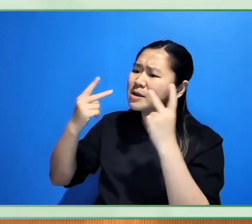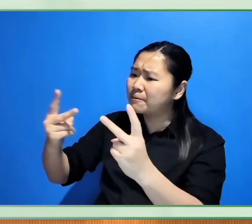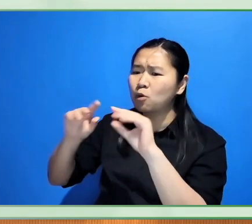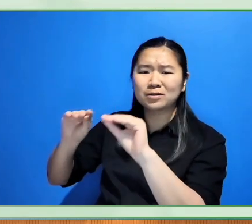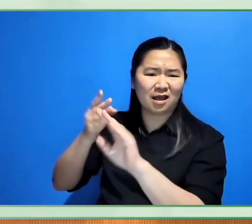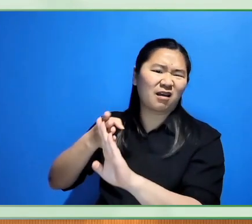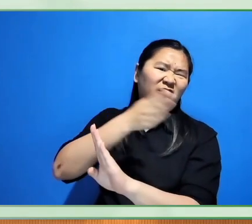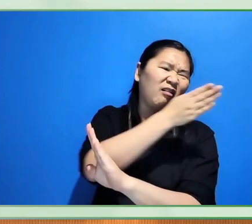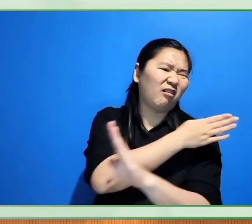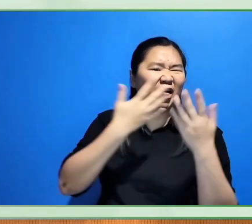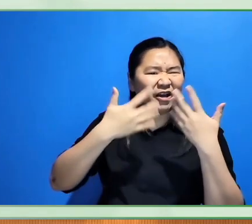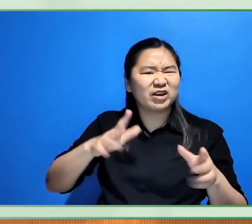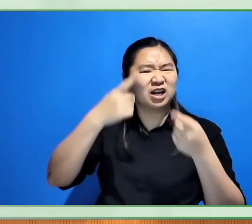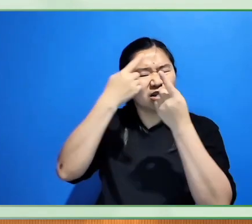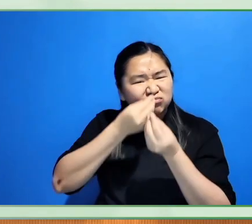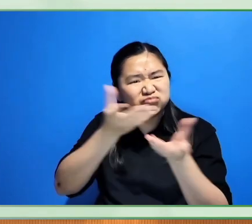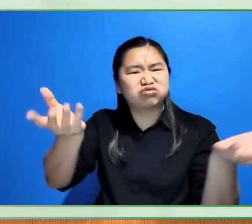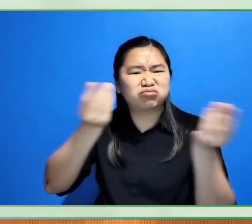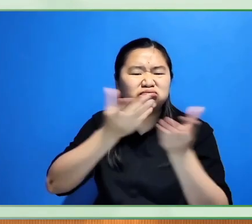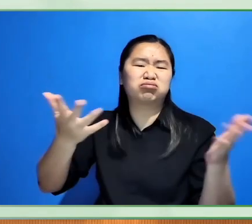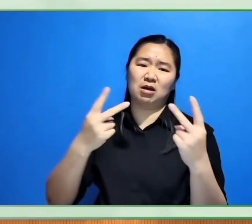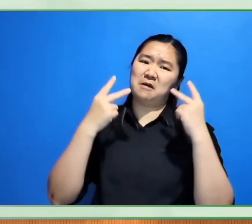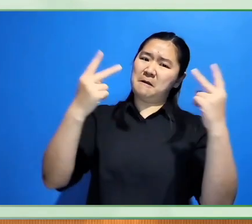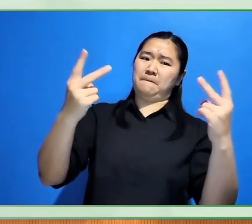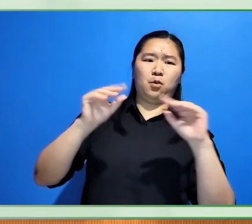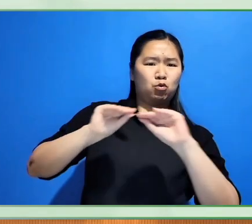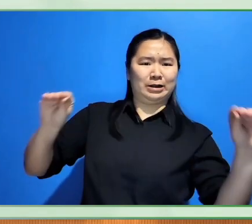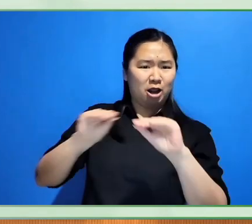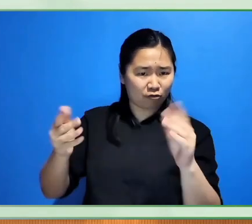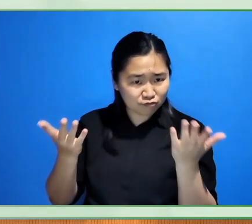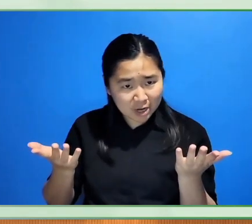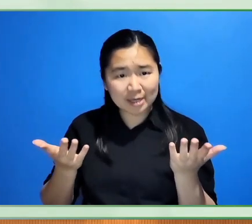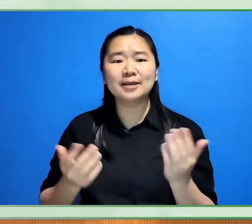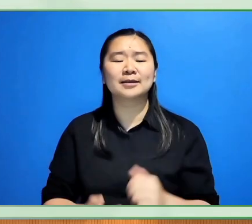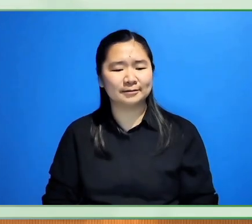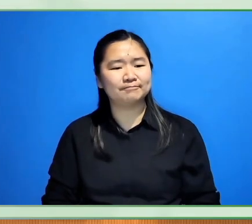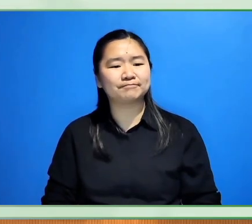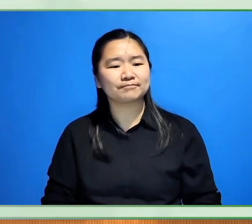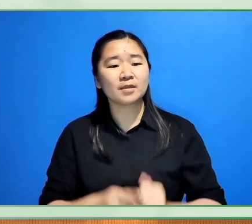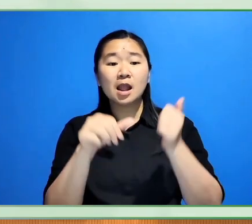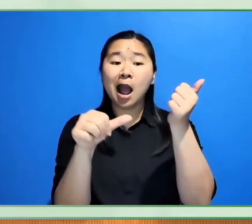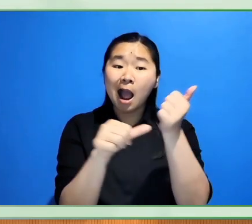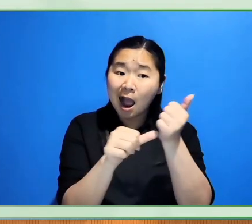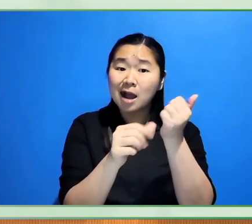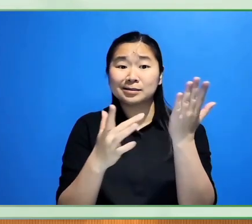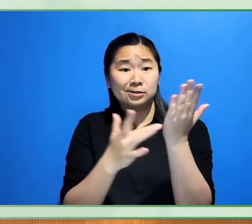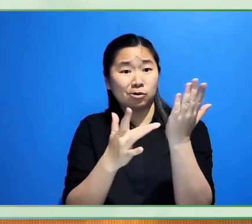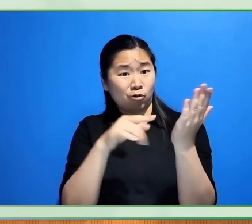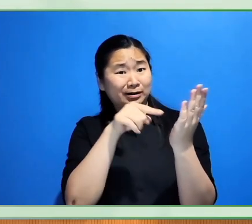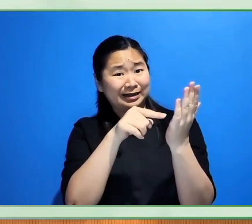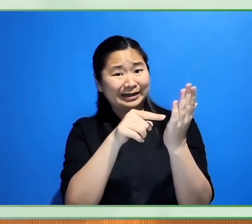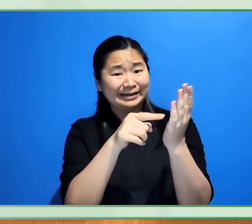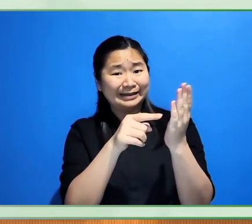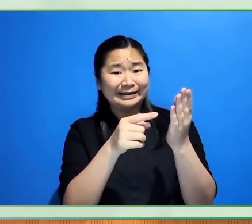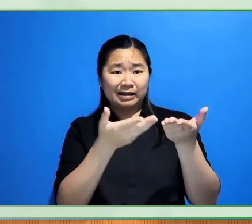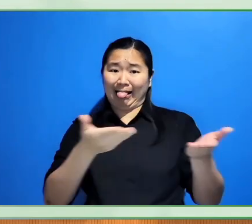in an ecosystem. Pace, how timely is intervention when it comes to assistive technology? Very often we lose